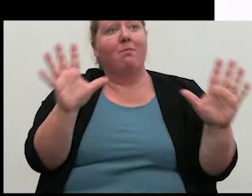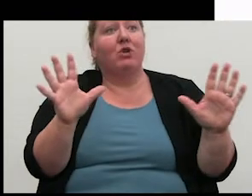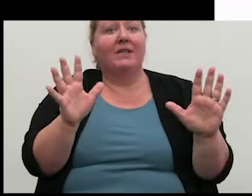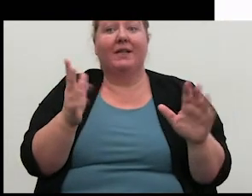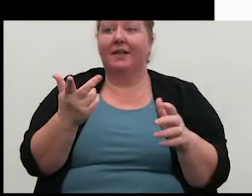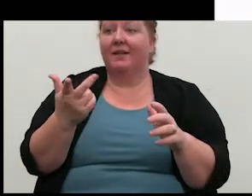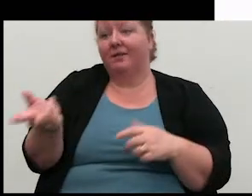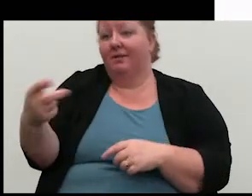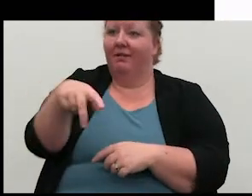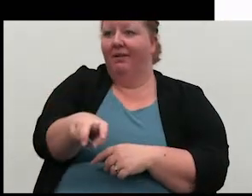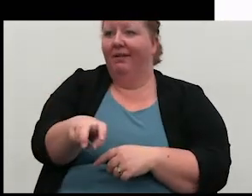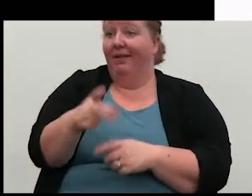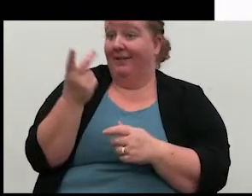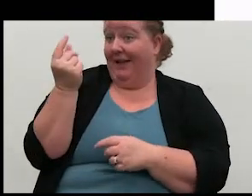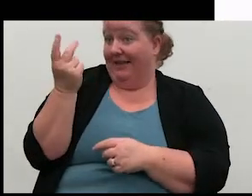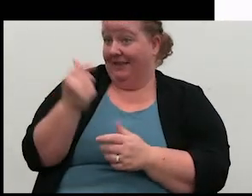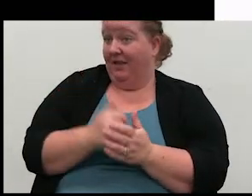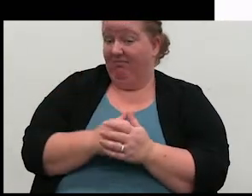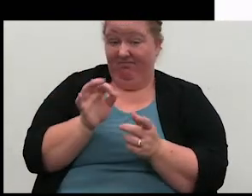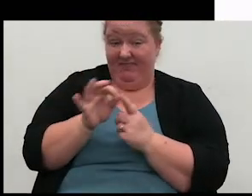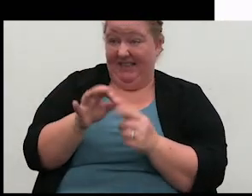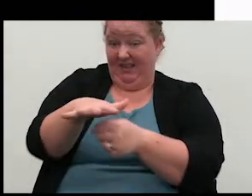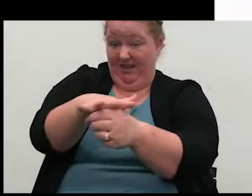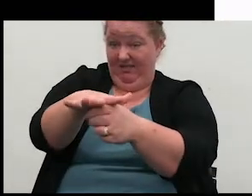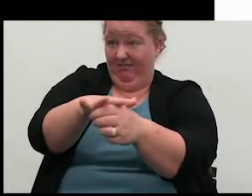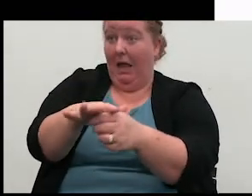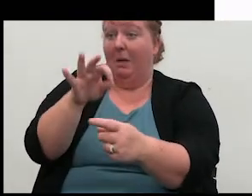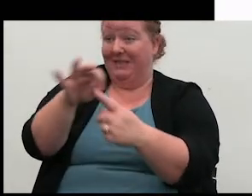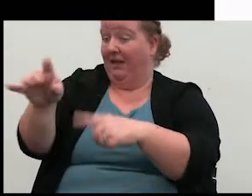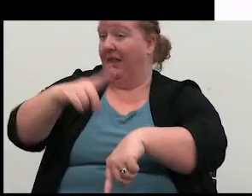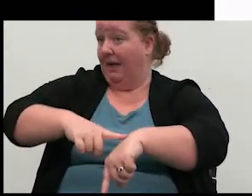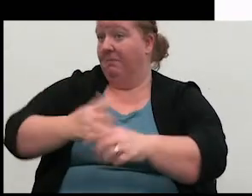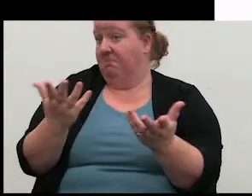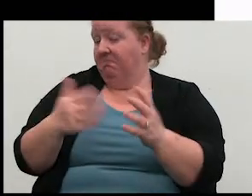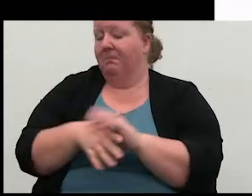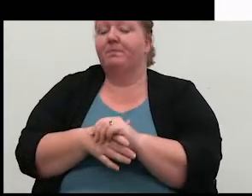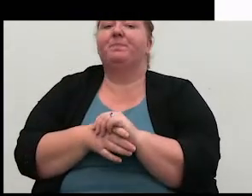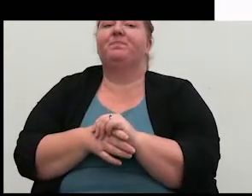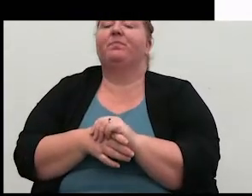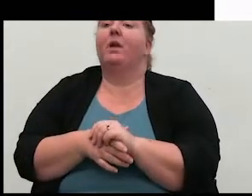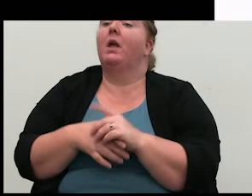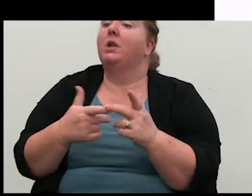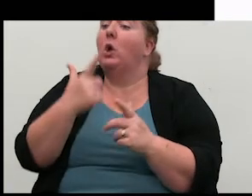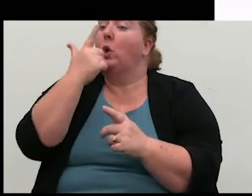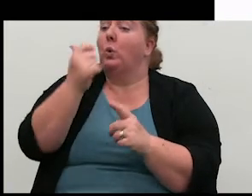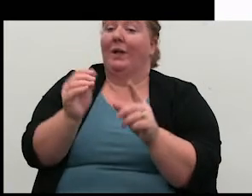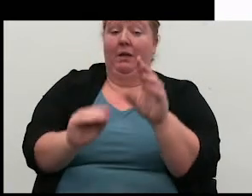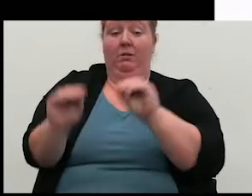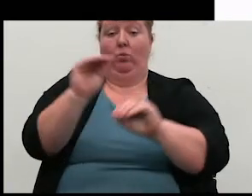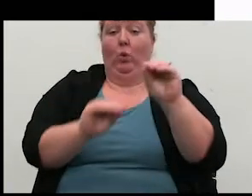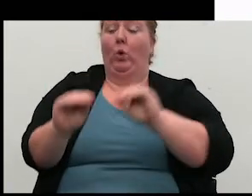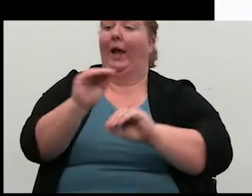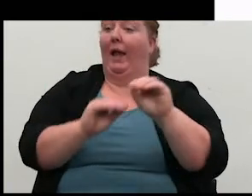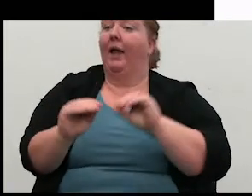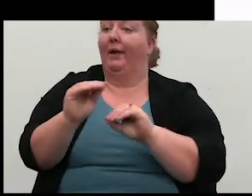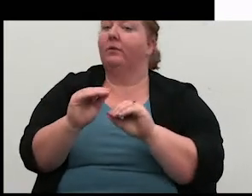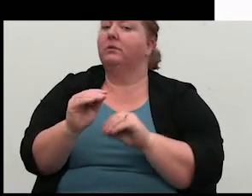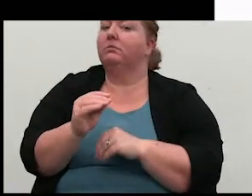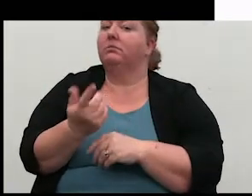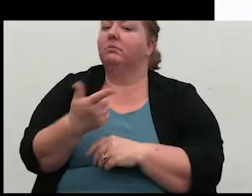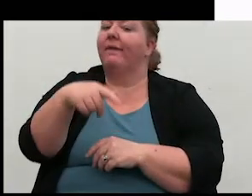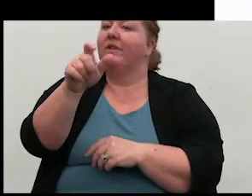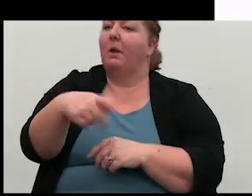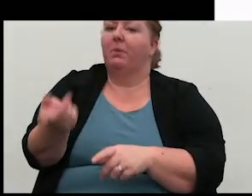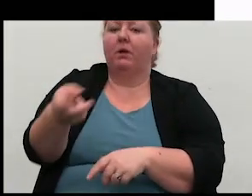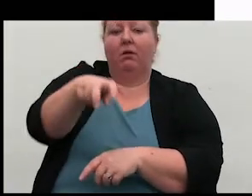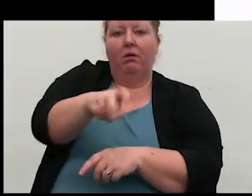getting into taxis in particular places at particular times. And you can work out that if somebody got